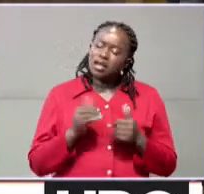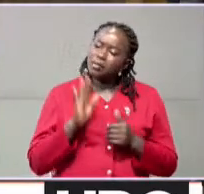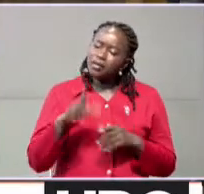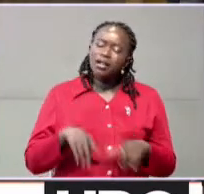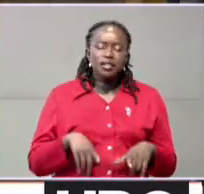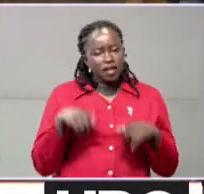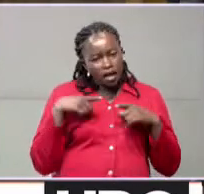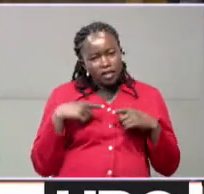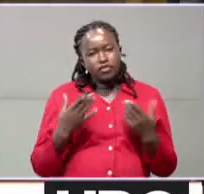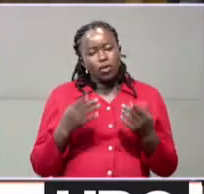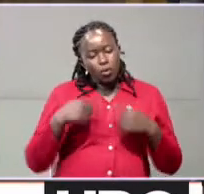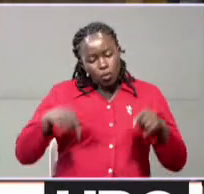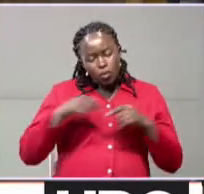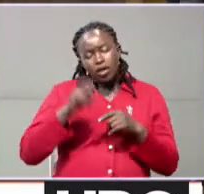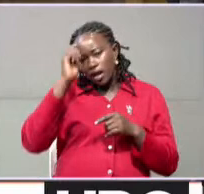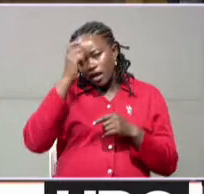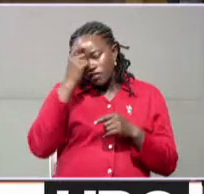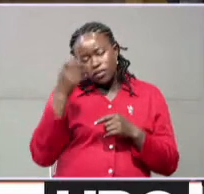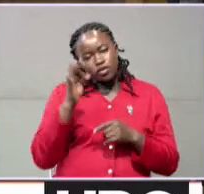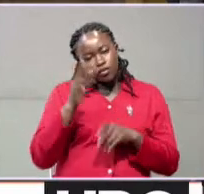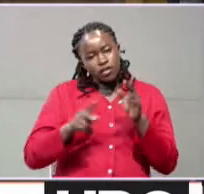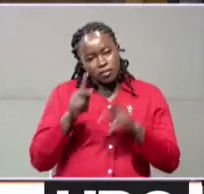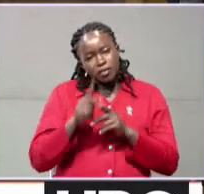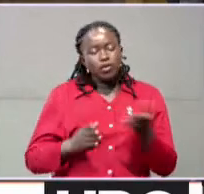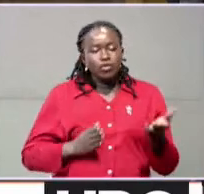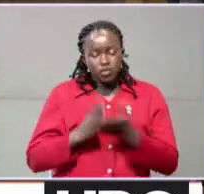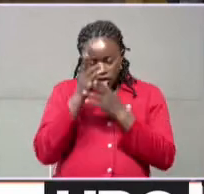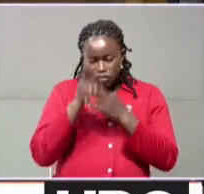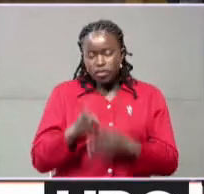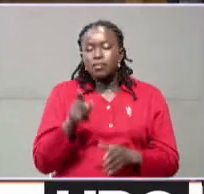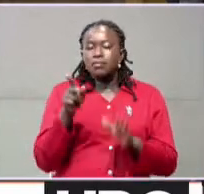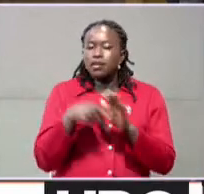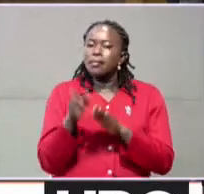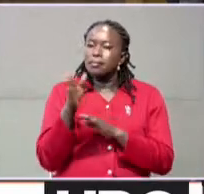government of the people right honorable prime minister